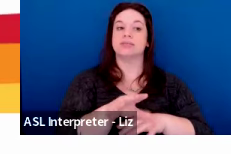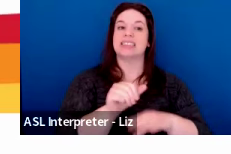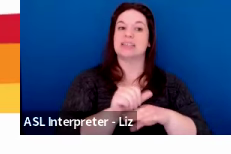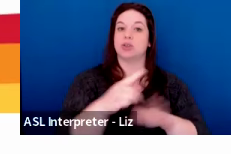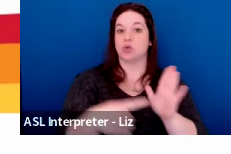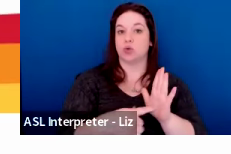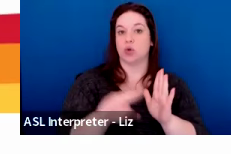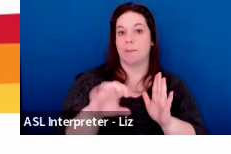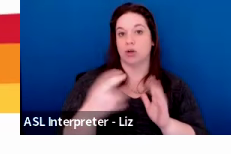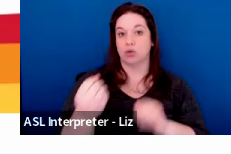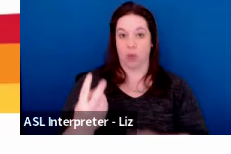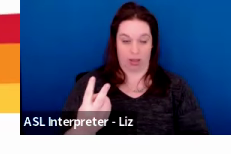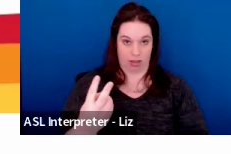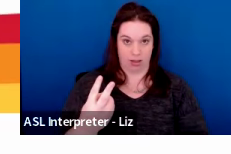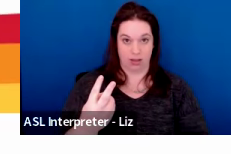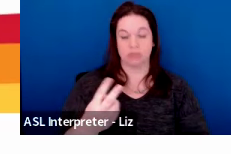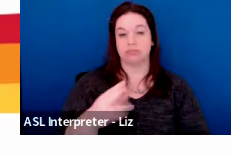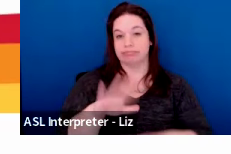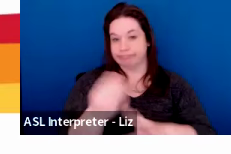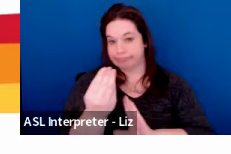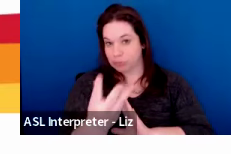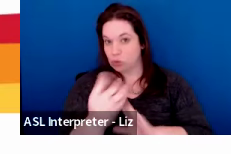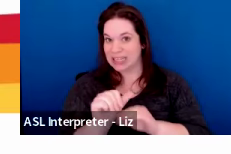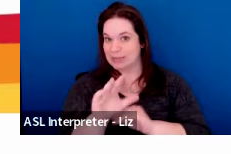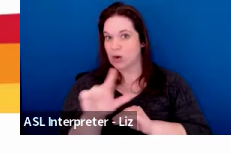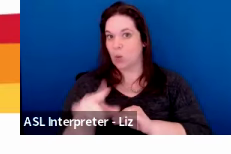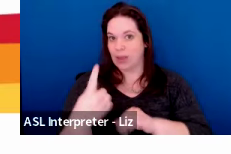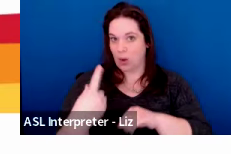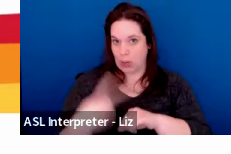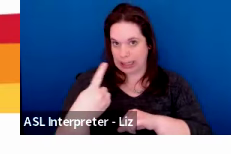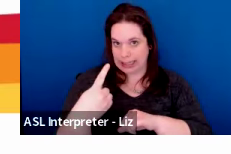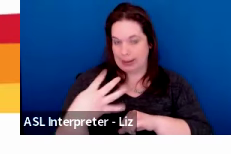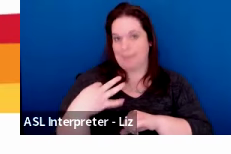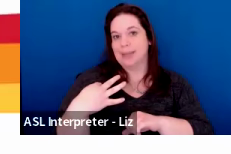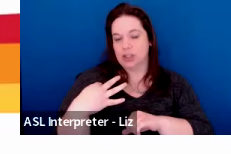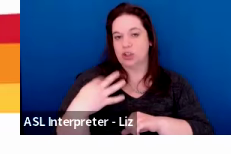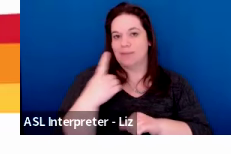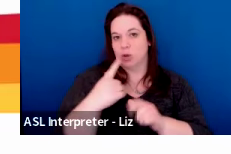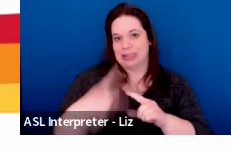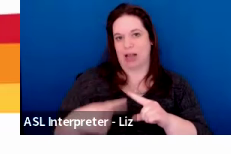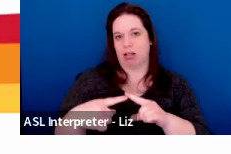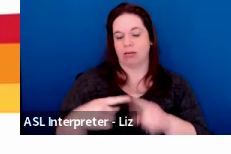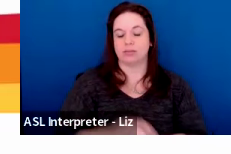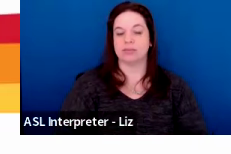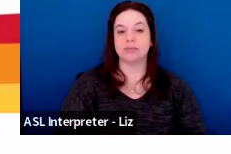submissions are due March 12th. And just please know that you can submit only one application per cycle.